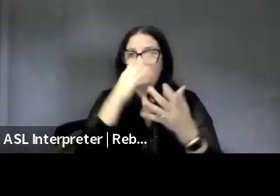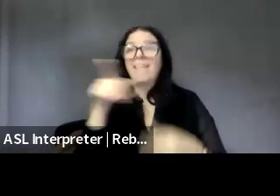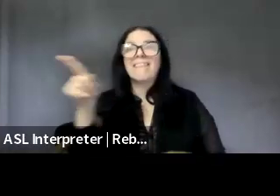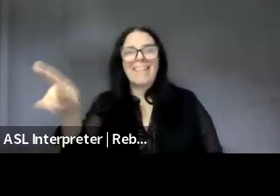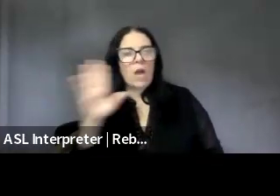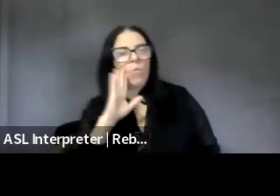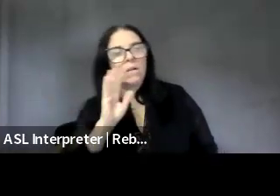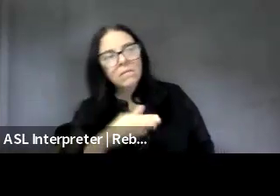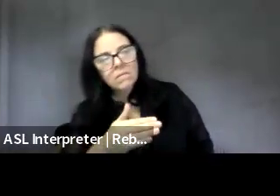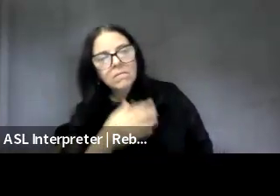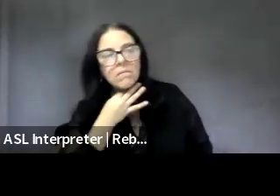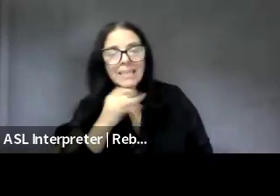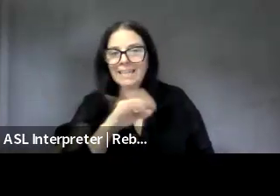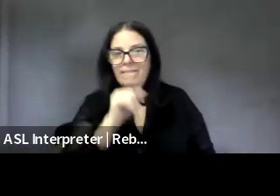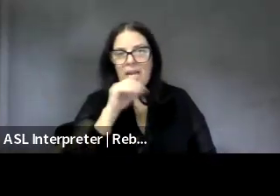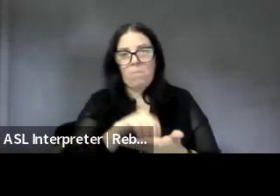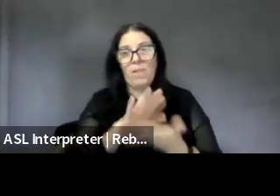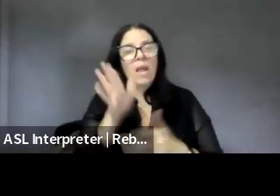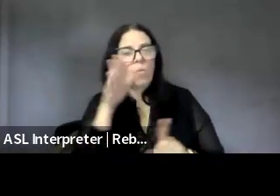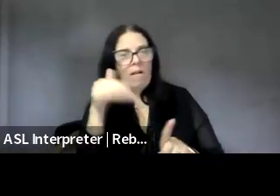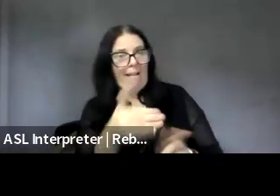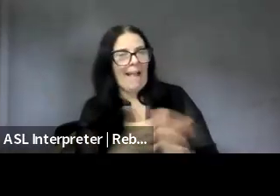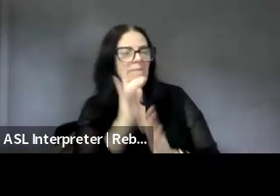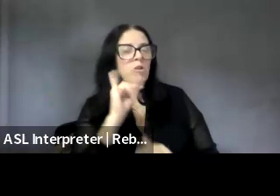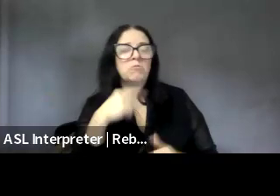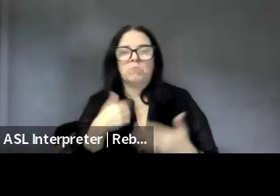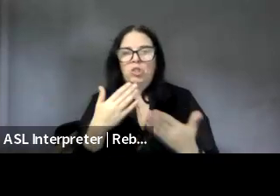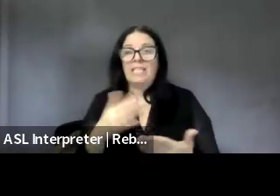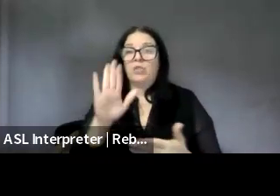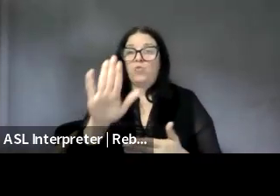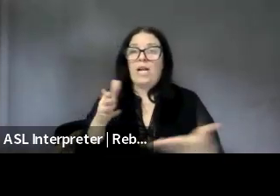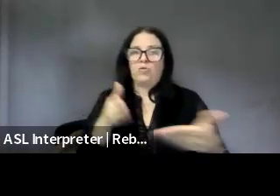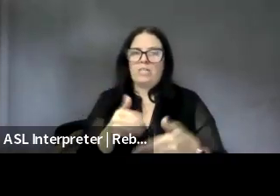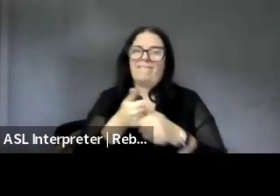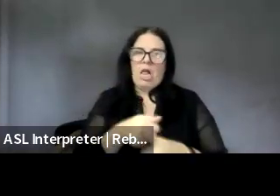around to if you don't put it in there. So we suggest that you follow this